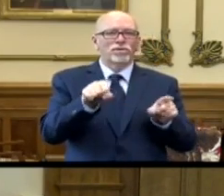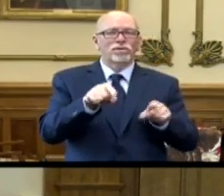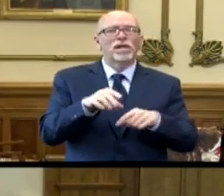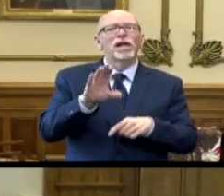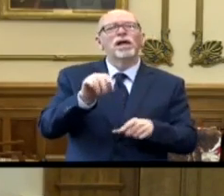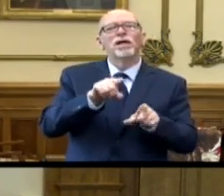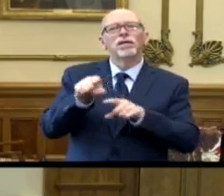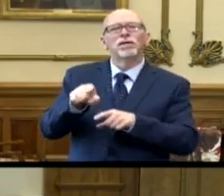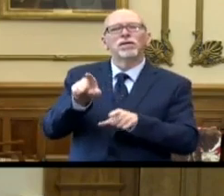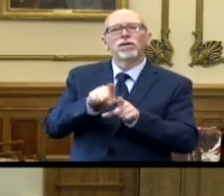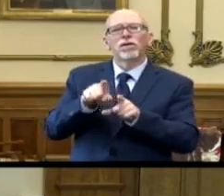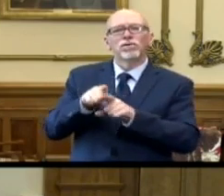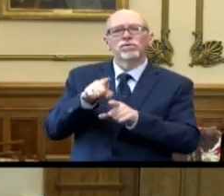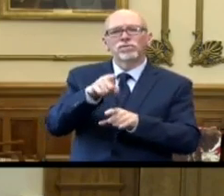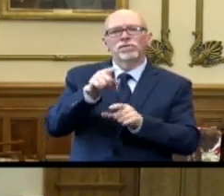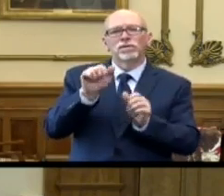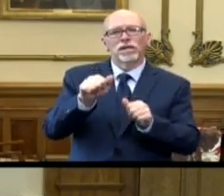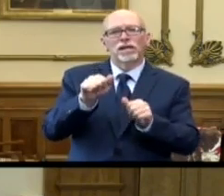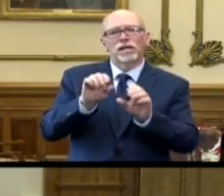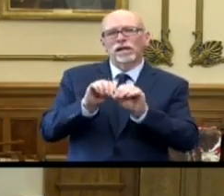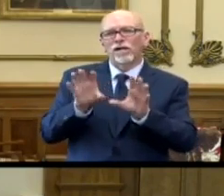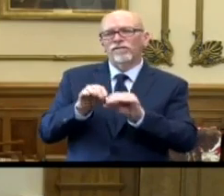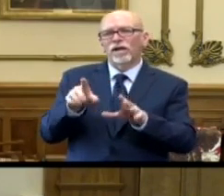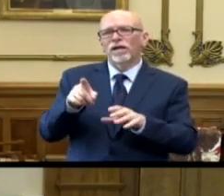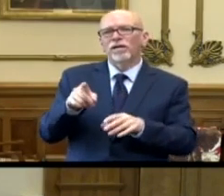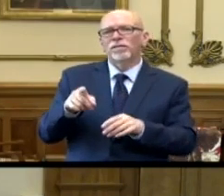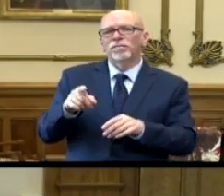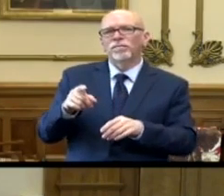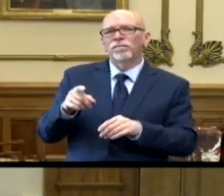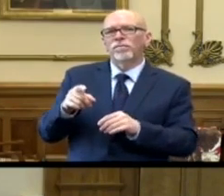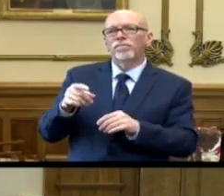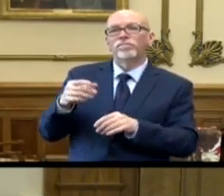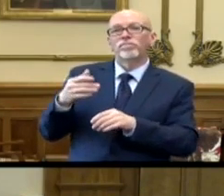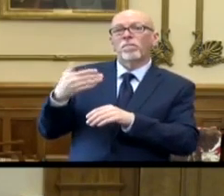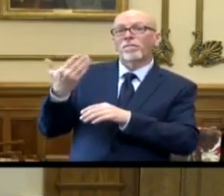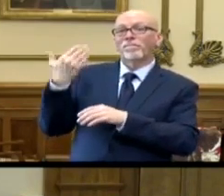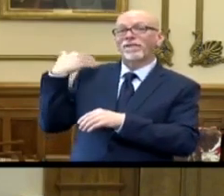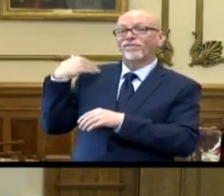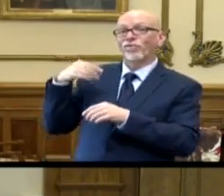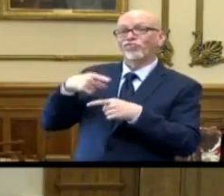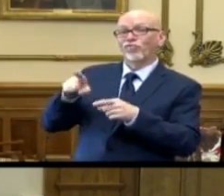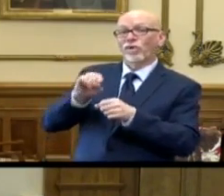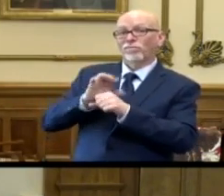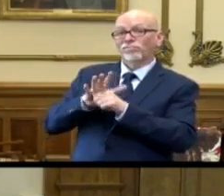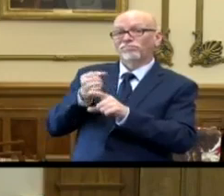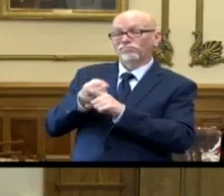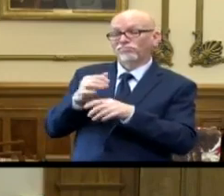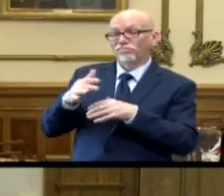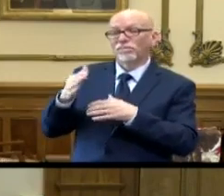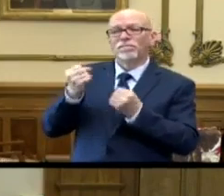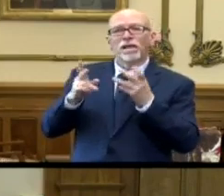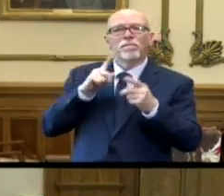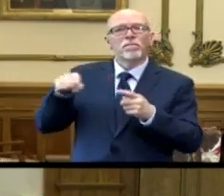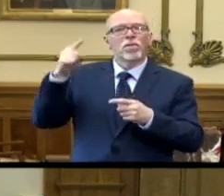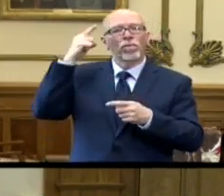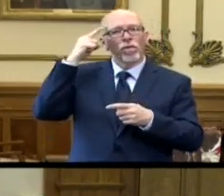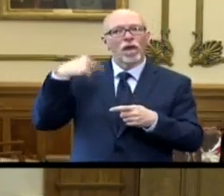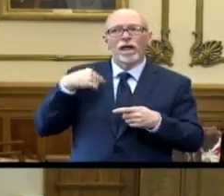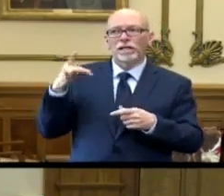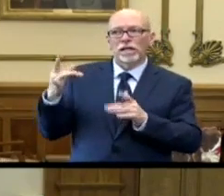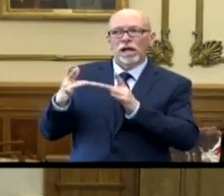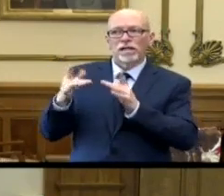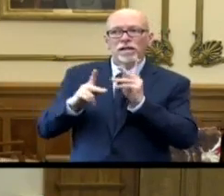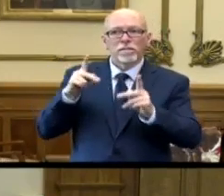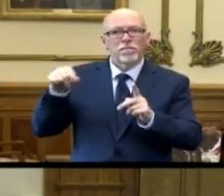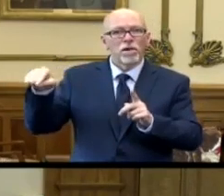I wondered if you could clarify a bit, early on in the pandemic, there were a lot of individuals who felt that they had contact with people